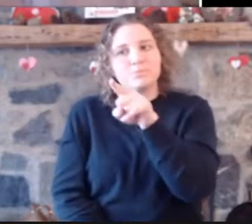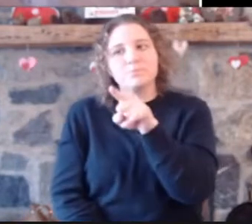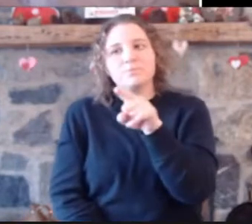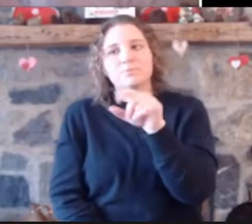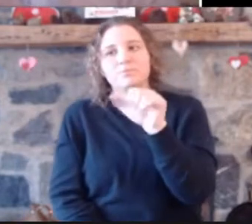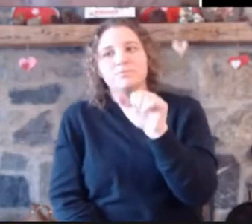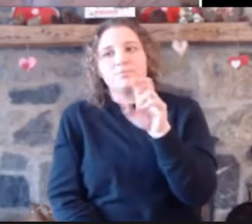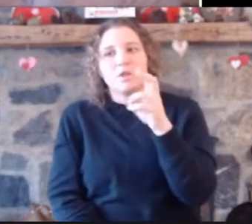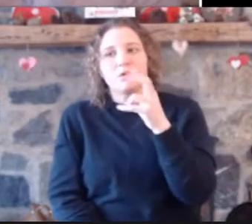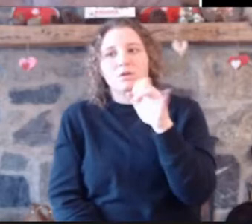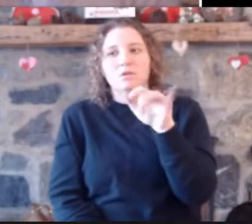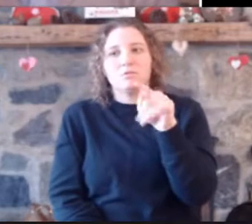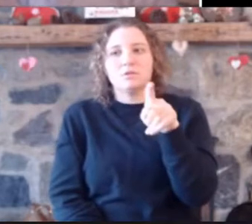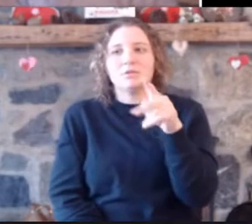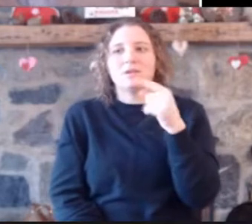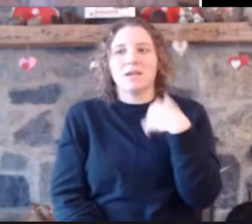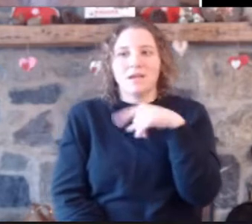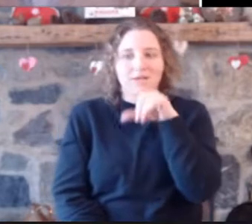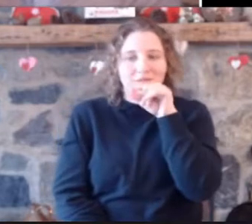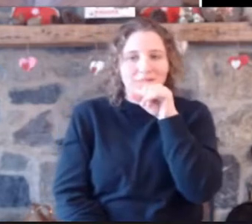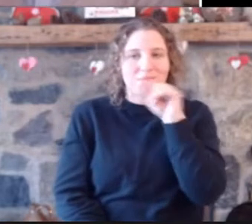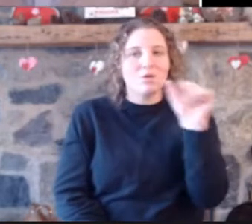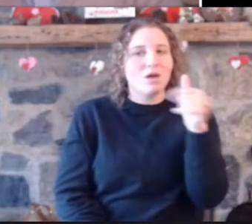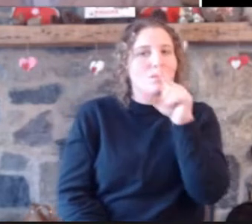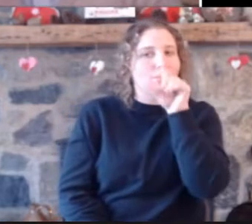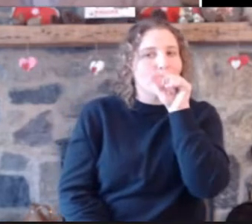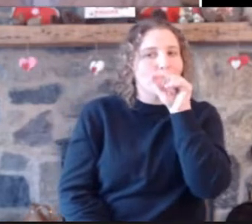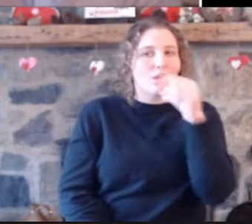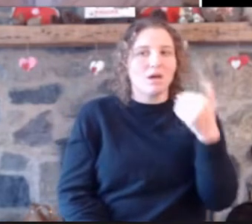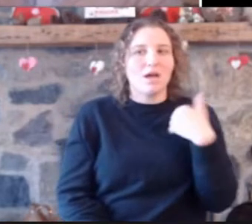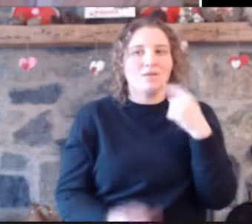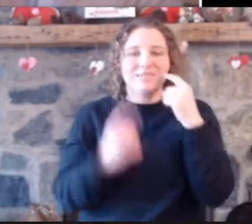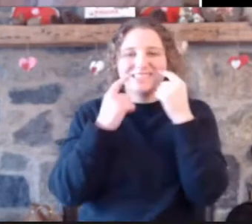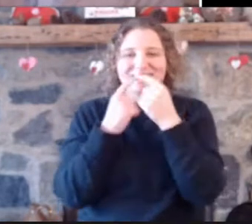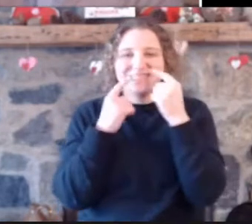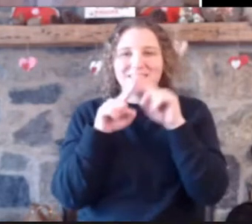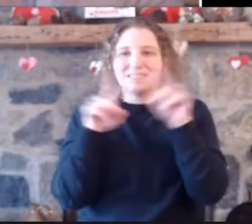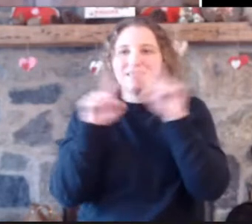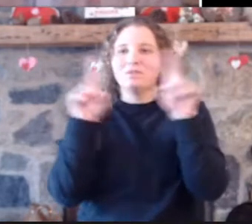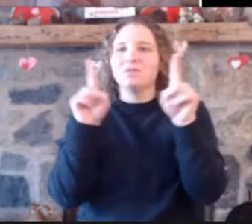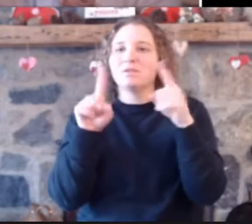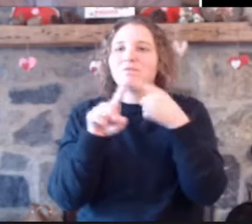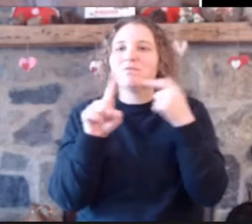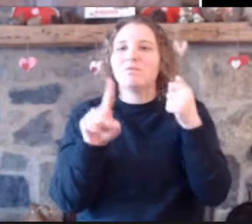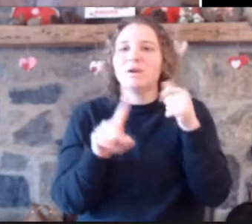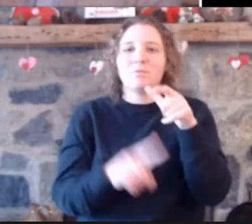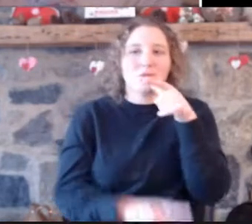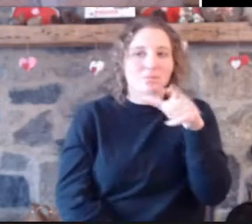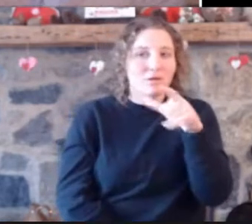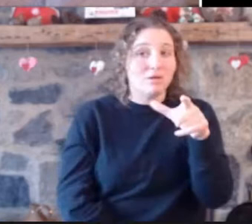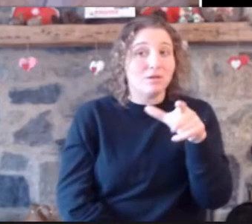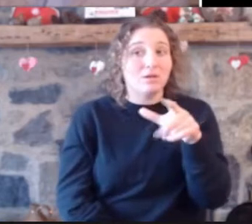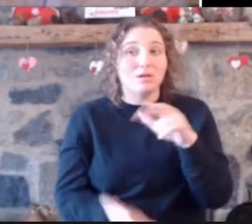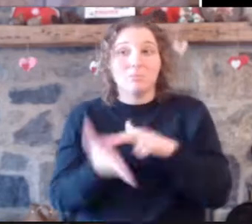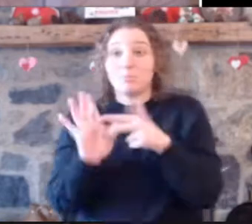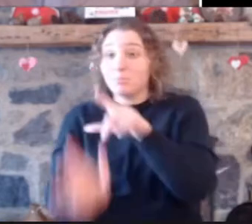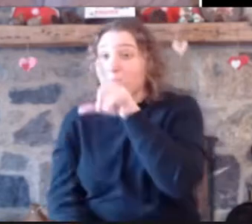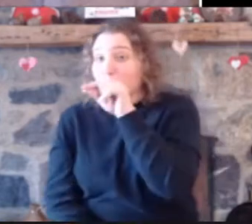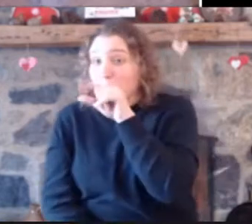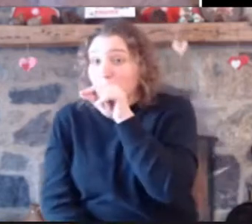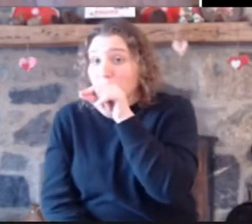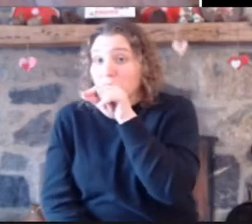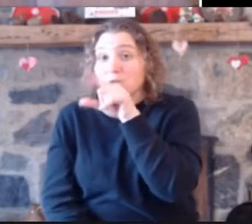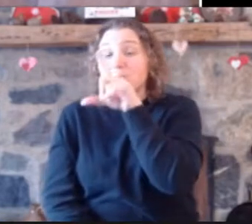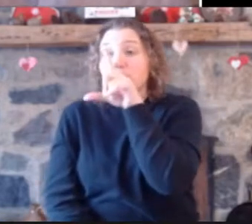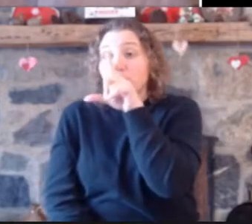teeth, but so did other fossil birds, and its teeth differed distinctly from those of reptiles. So it's a bird. It's a different kind of bird, but it's a